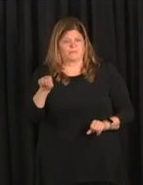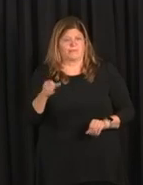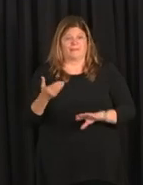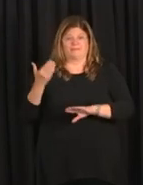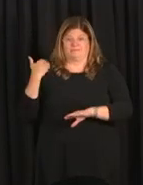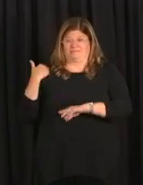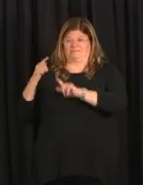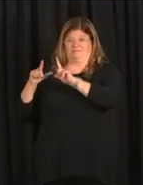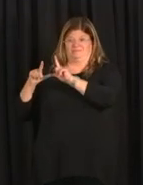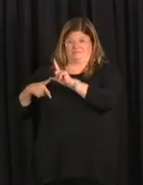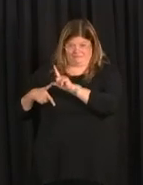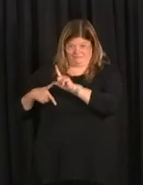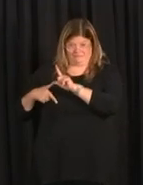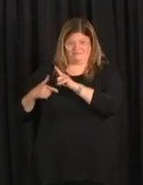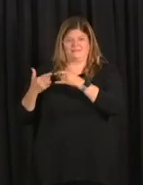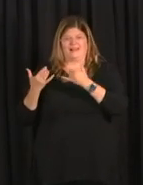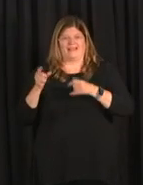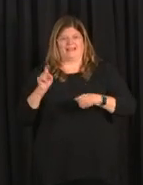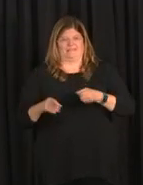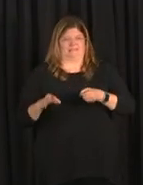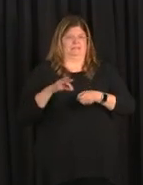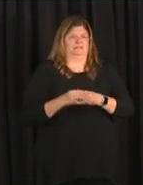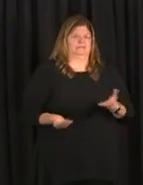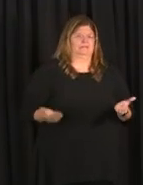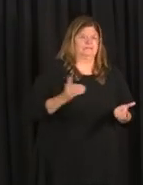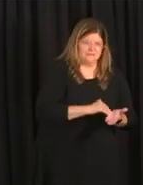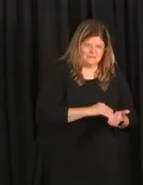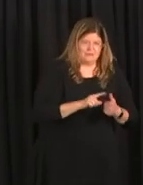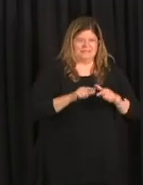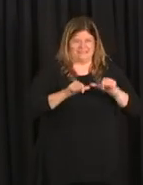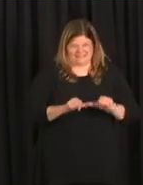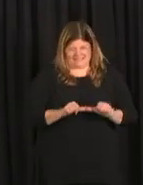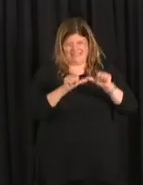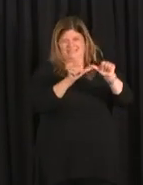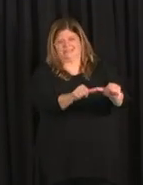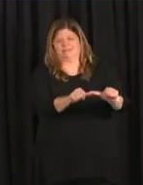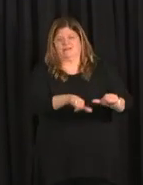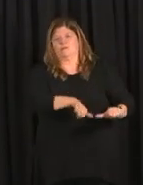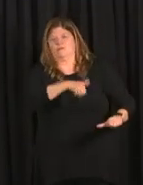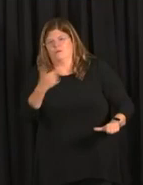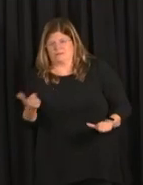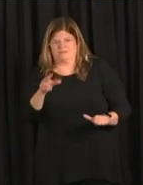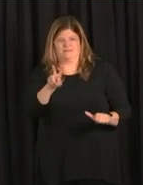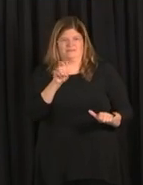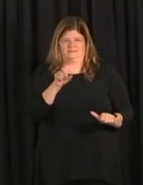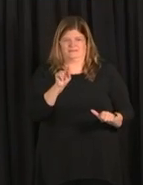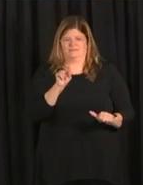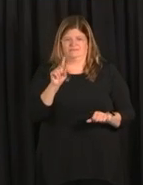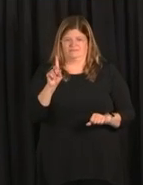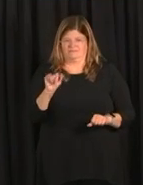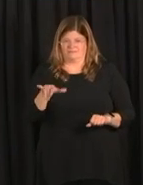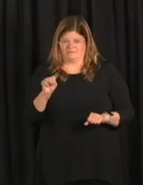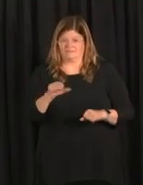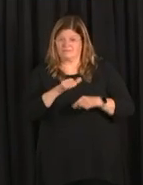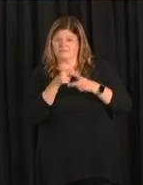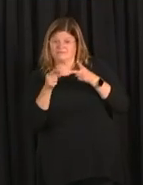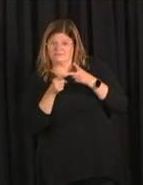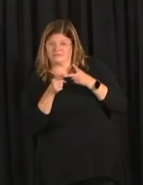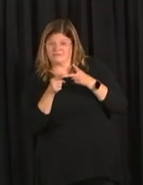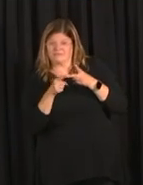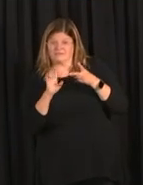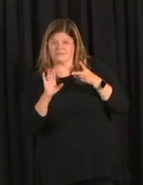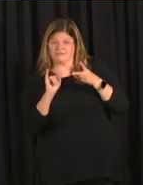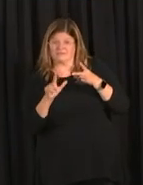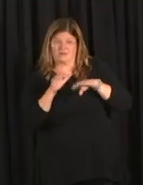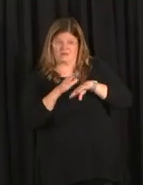be on consent. So I'm not aware of there being any amendments to it. It should be identical to the emergency. With regard to the other bill, which